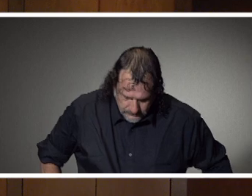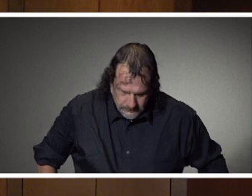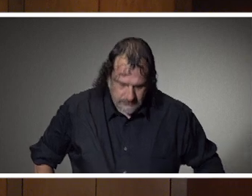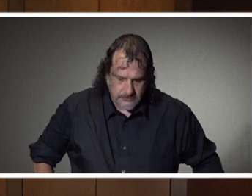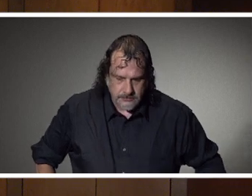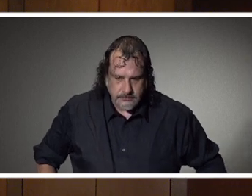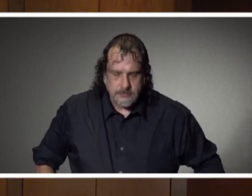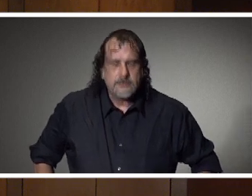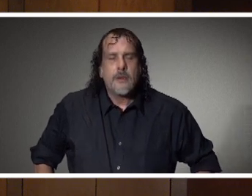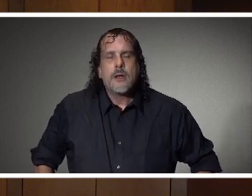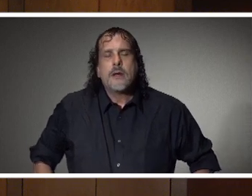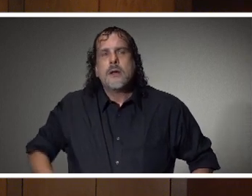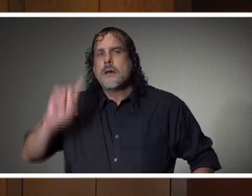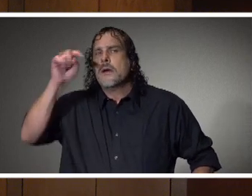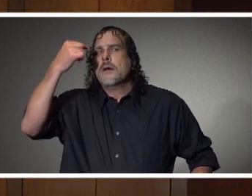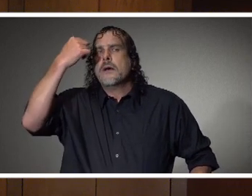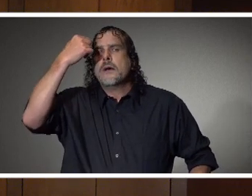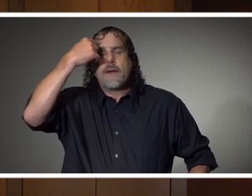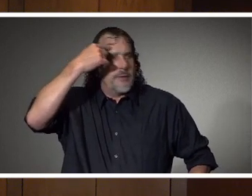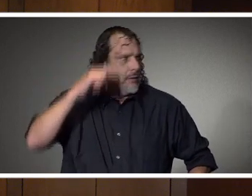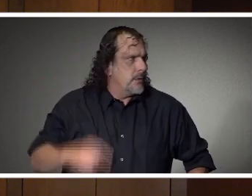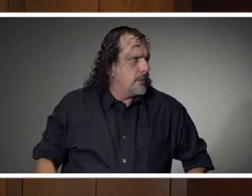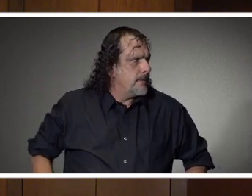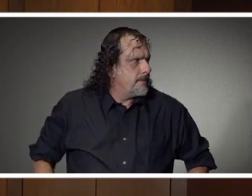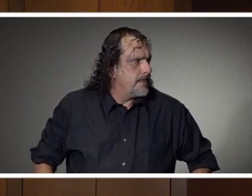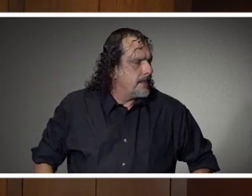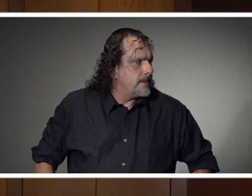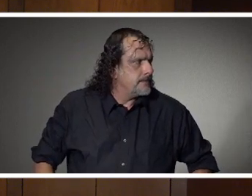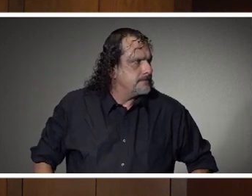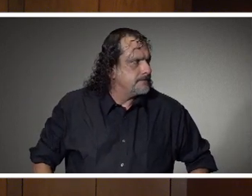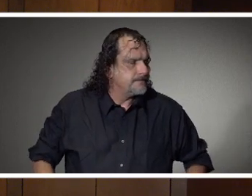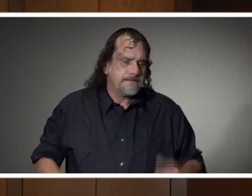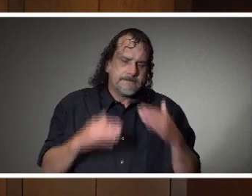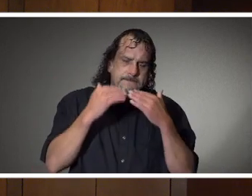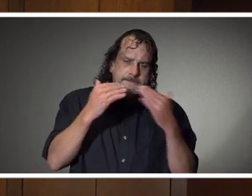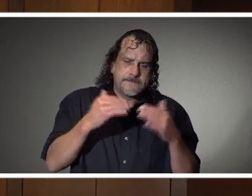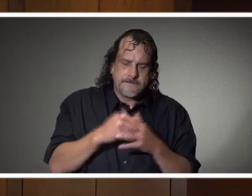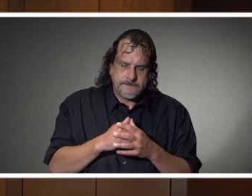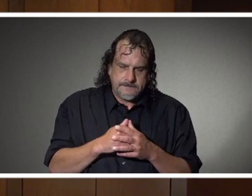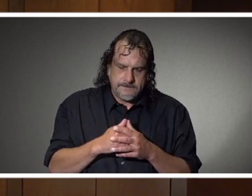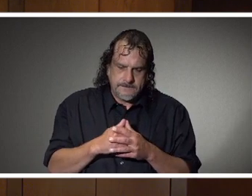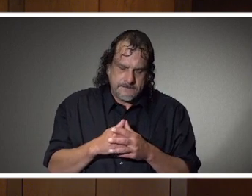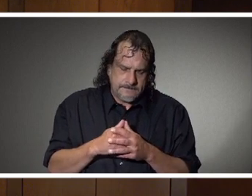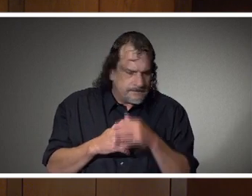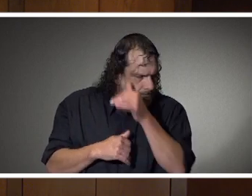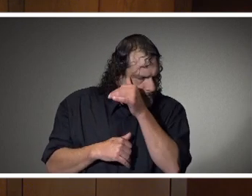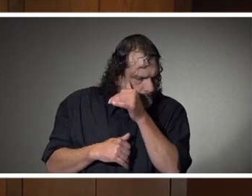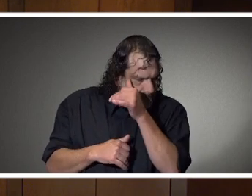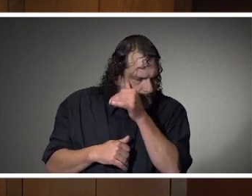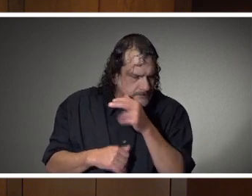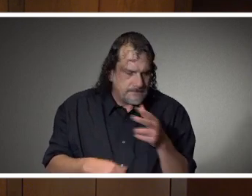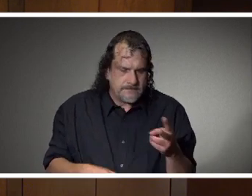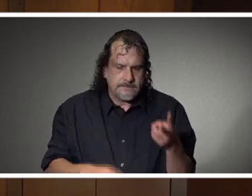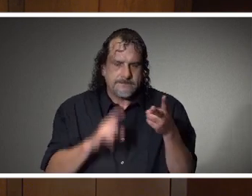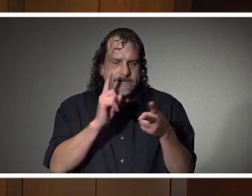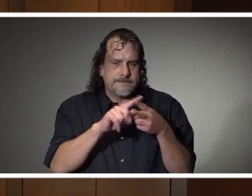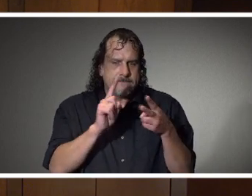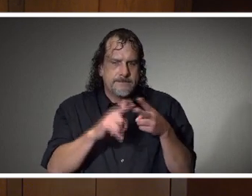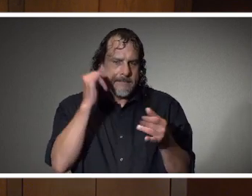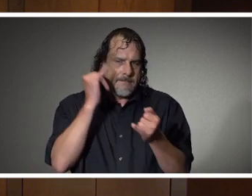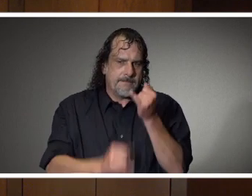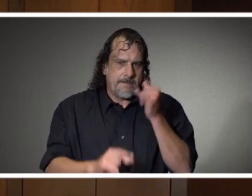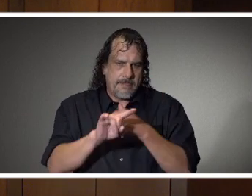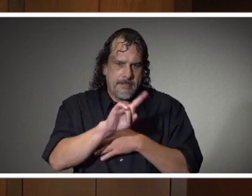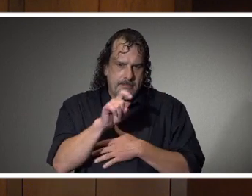question. Hunter? Governor, thank you. Renee, Governor, thank you very much again. Just two final questions for